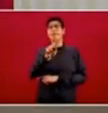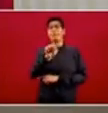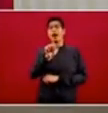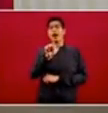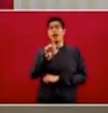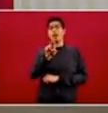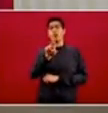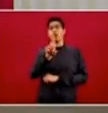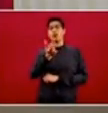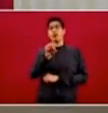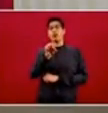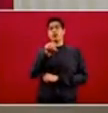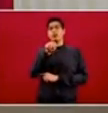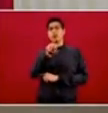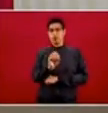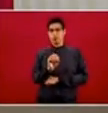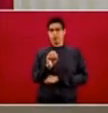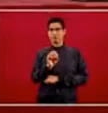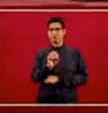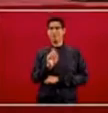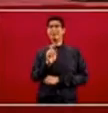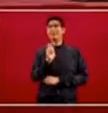other diseases.